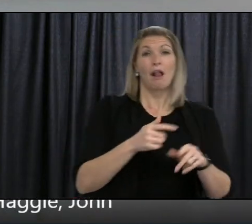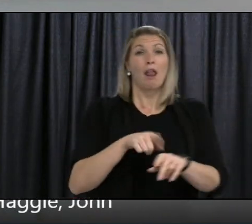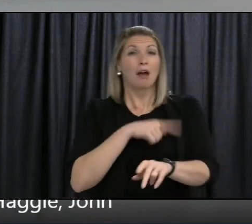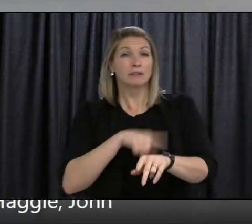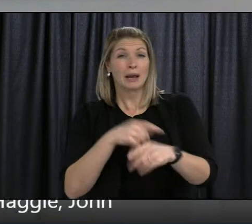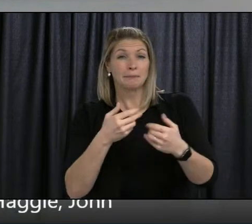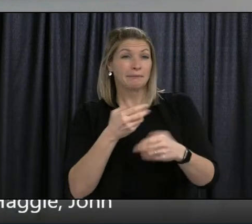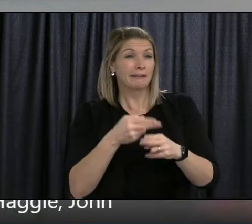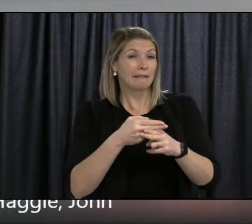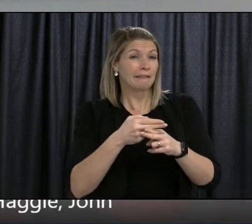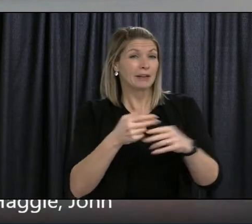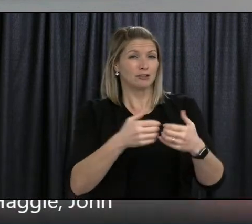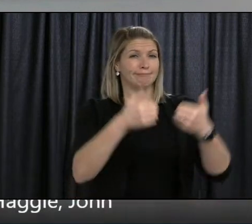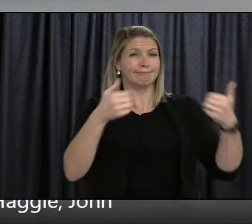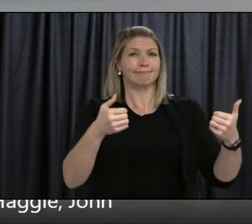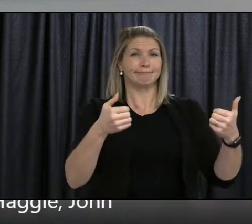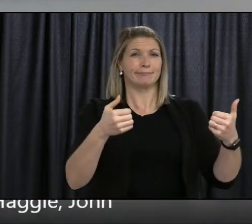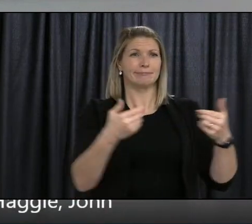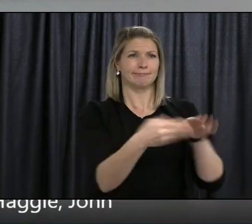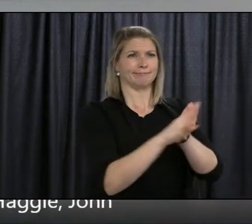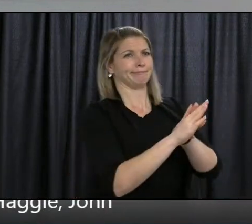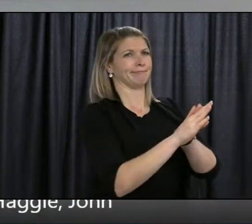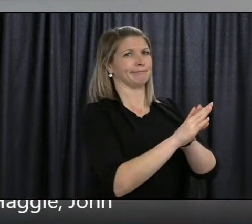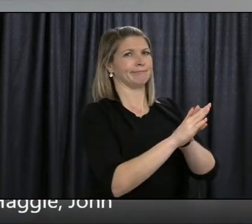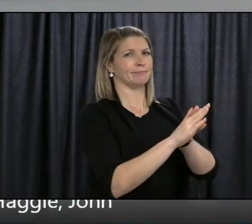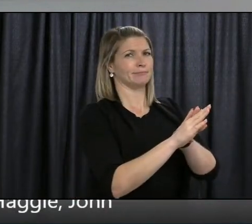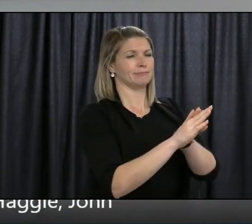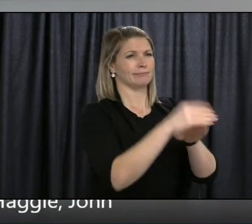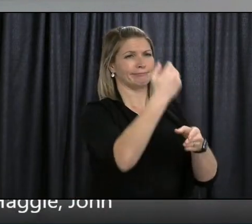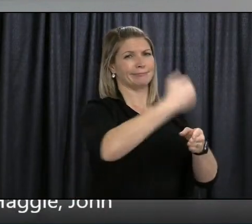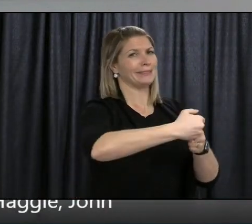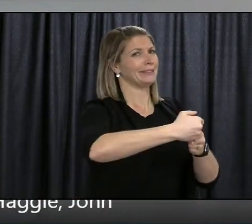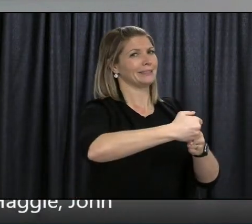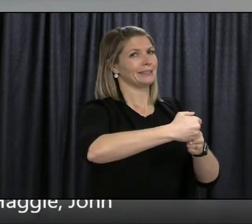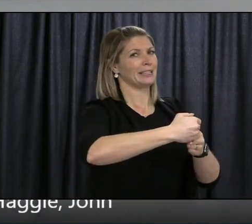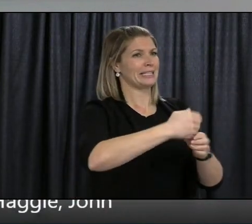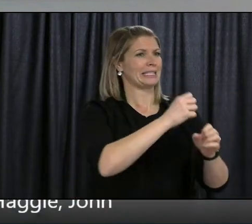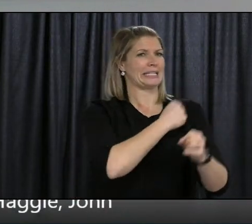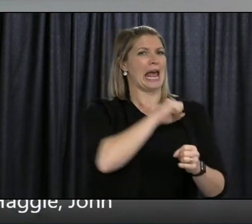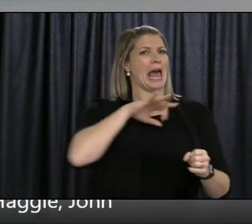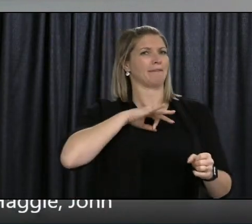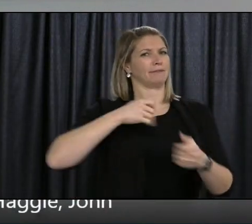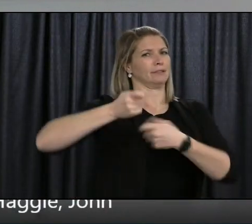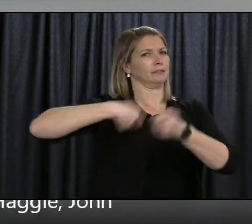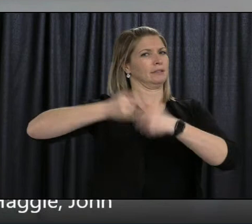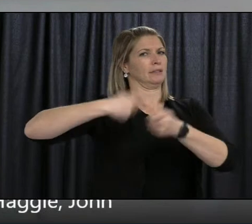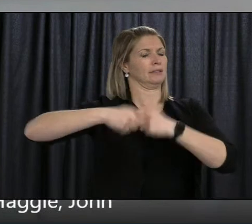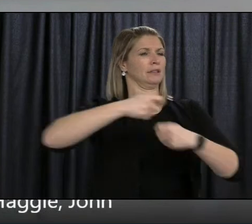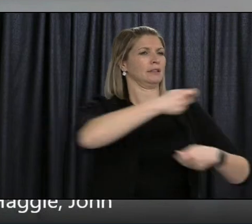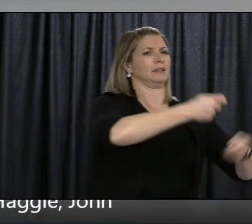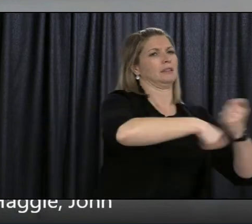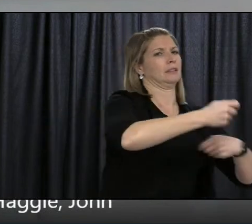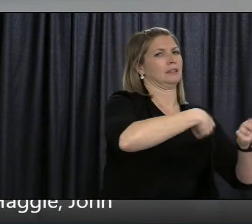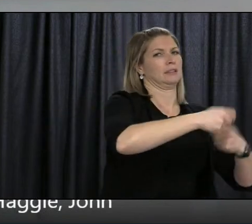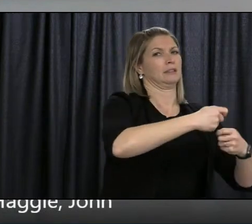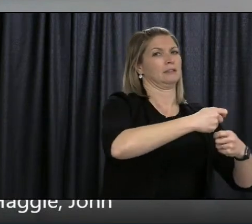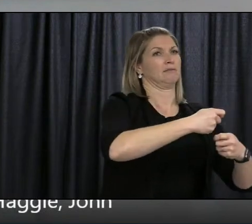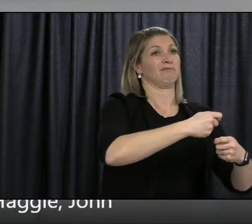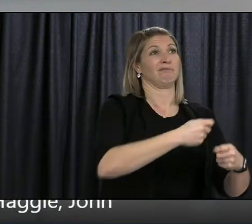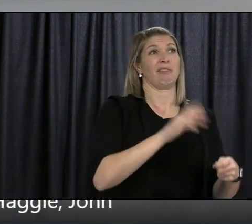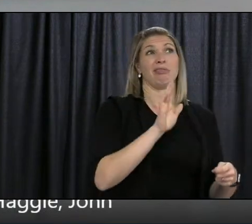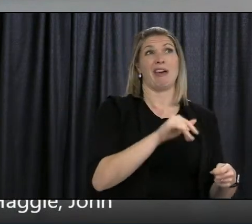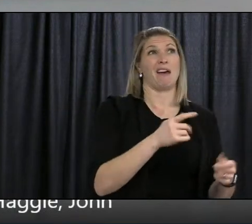a barrier. So they are now being staffed separately. So as in the early spring, late